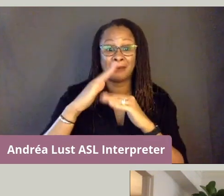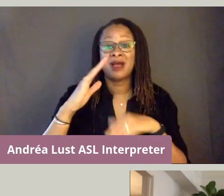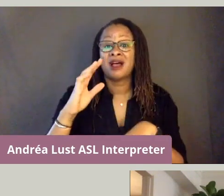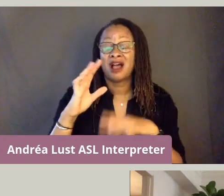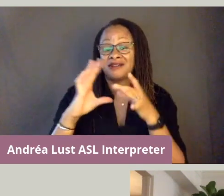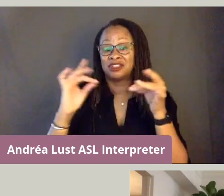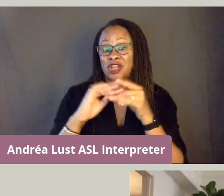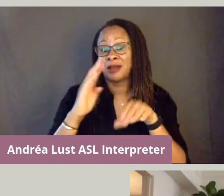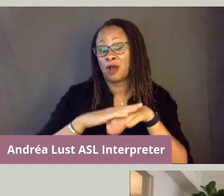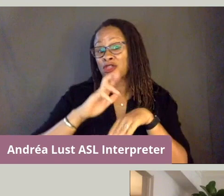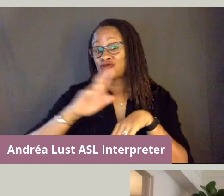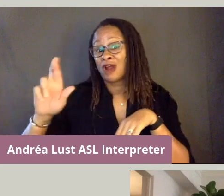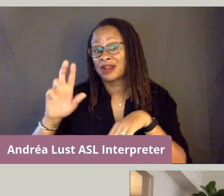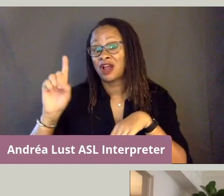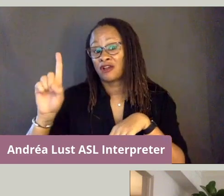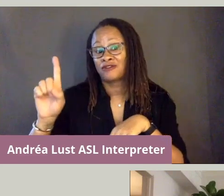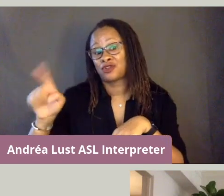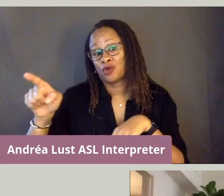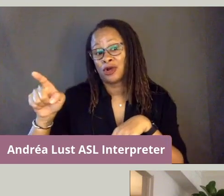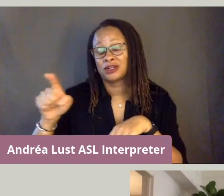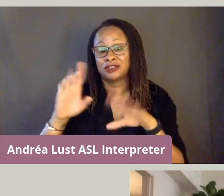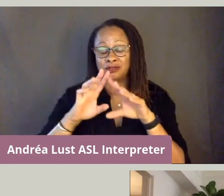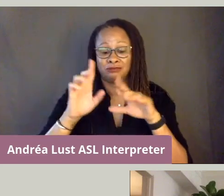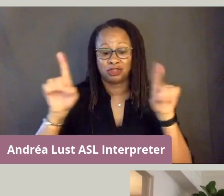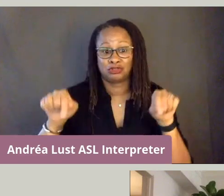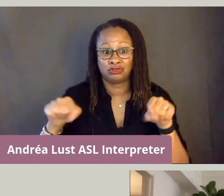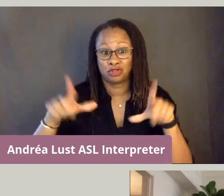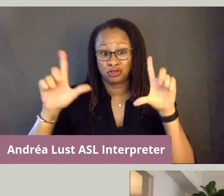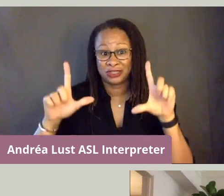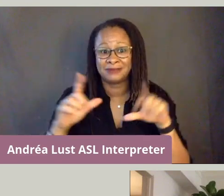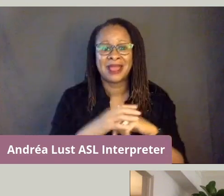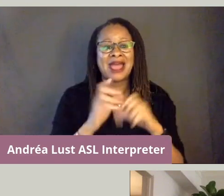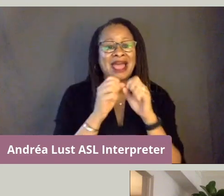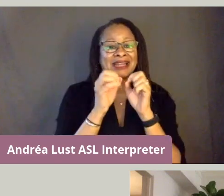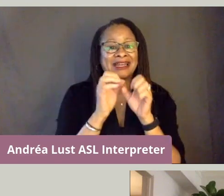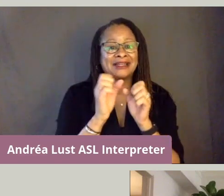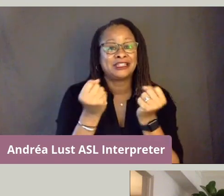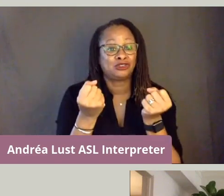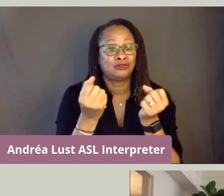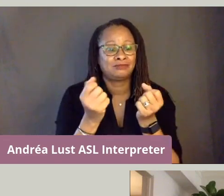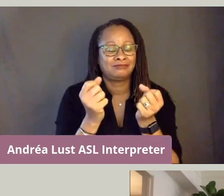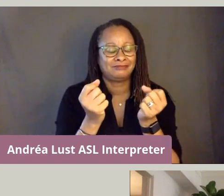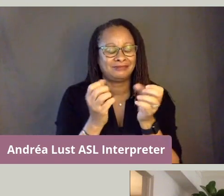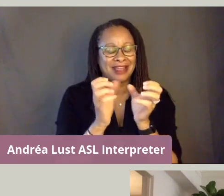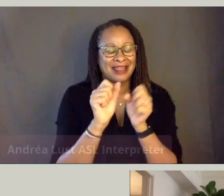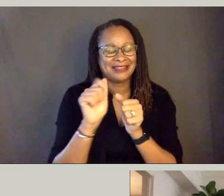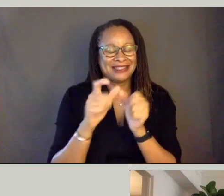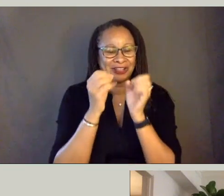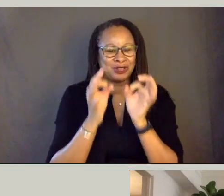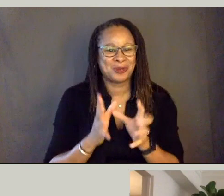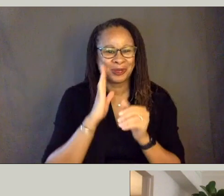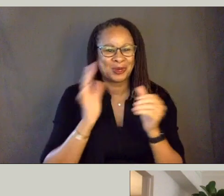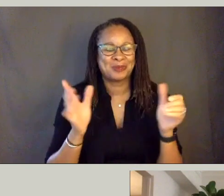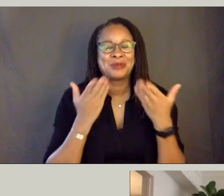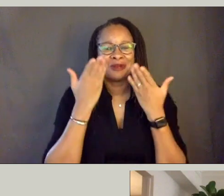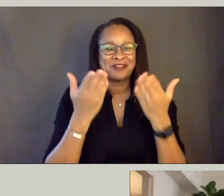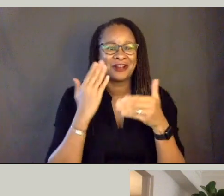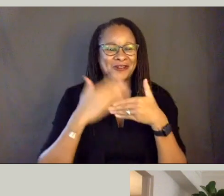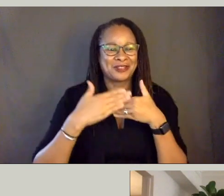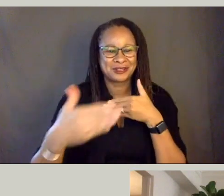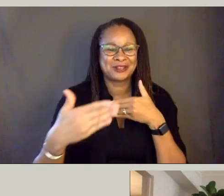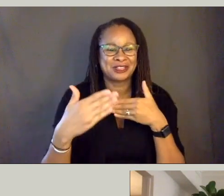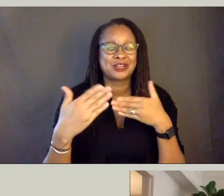your screen, and ASL interpretation will be provided for the duration of our conversation. My name is Jessica Devaney.